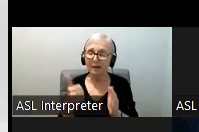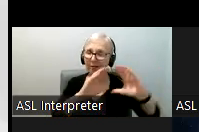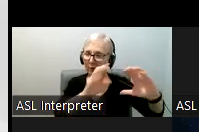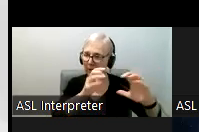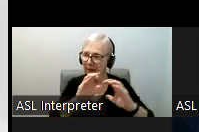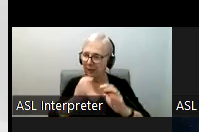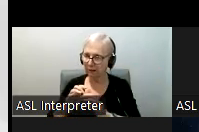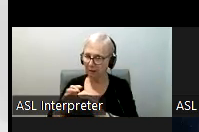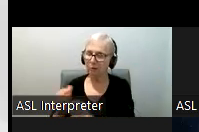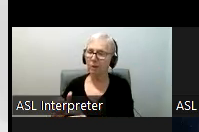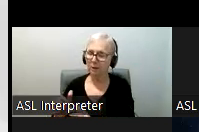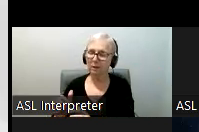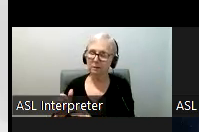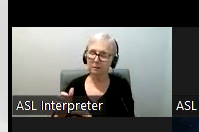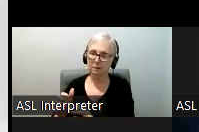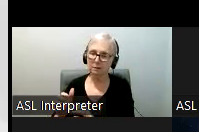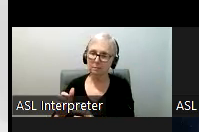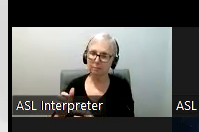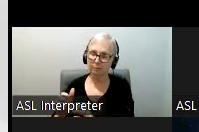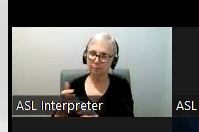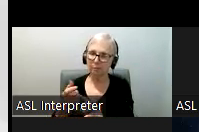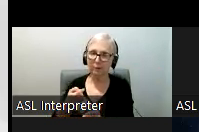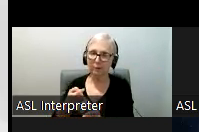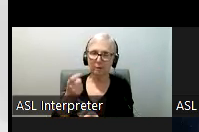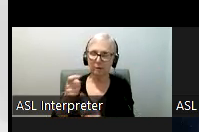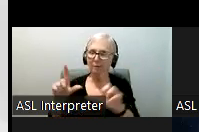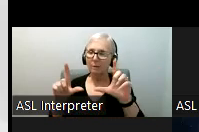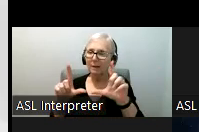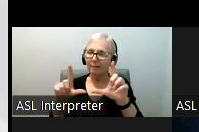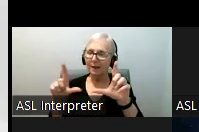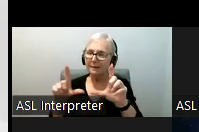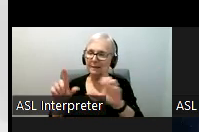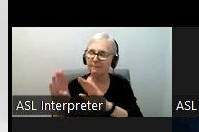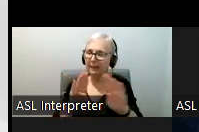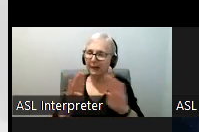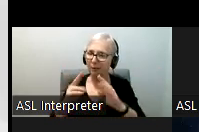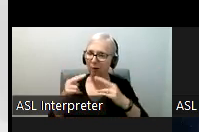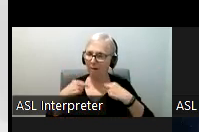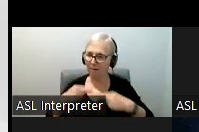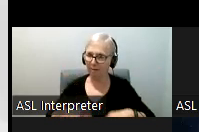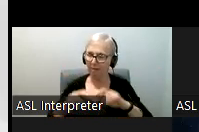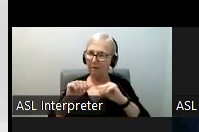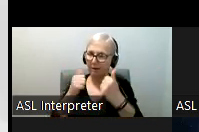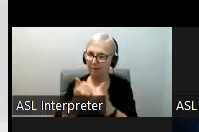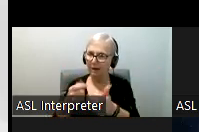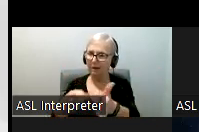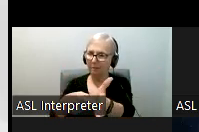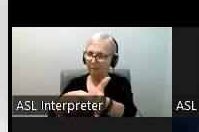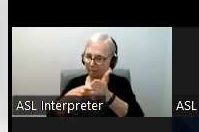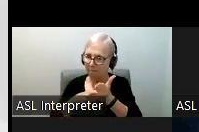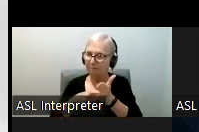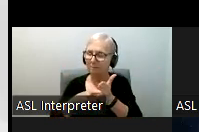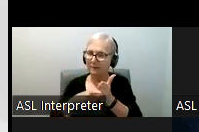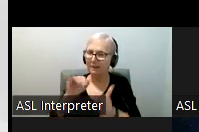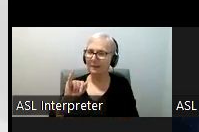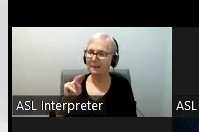that come into us is from licensed behavioral health agencies that make mandatory critical incident reports